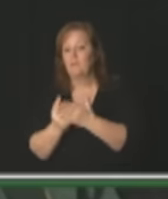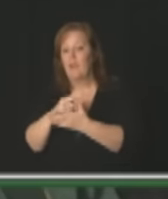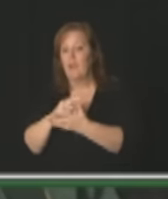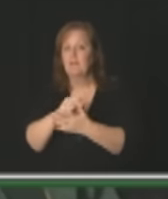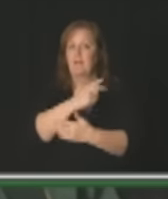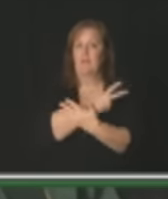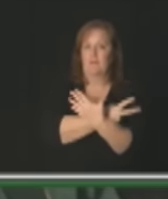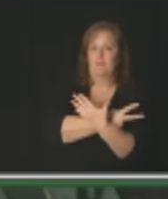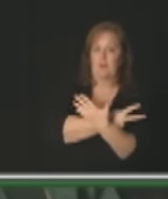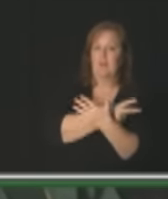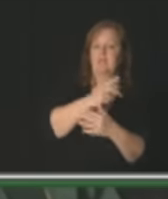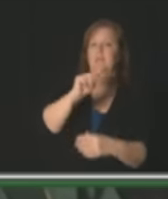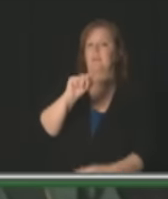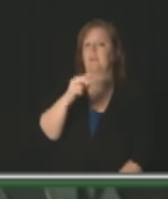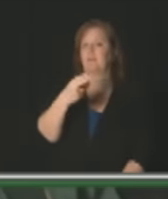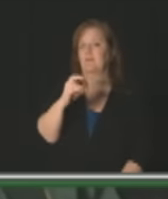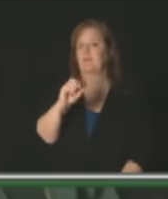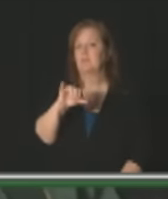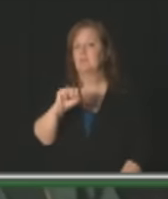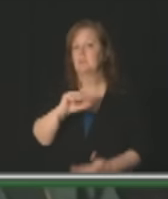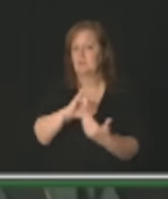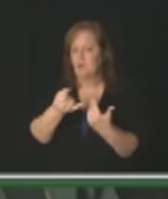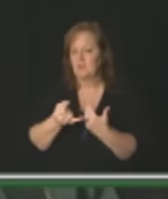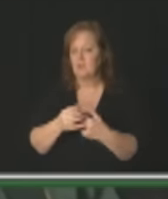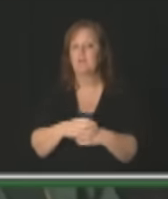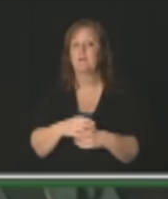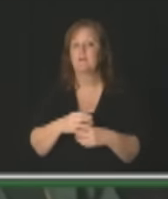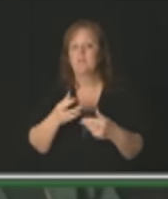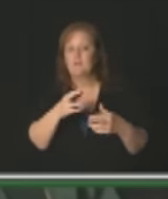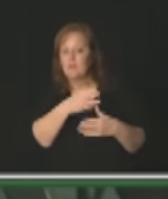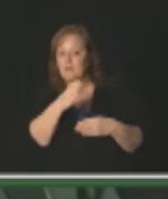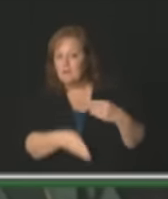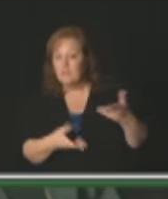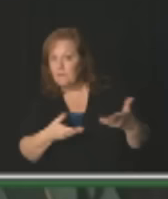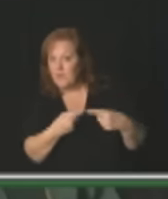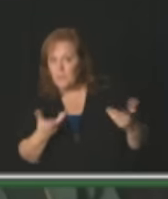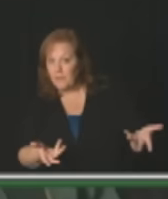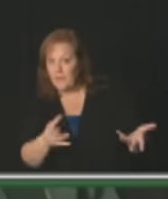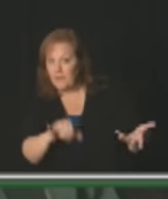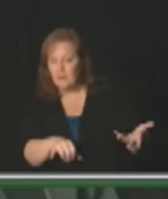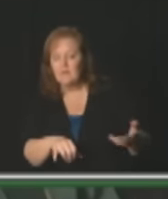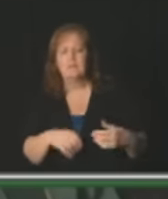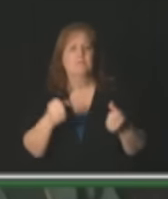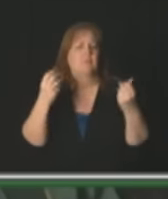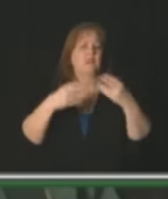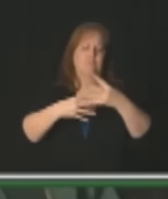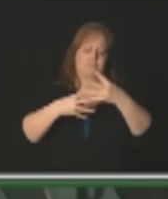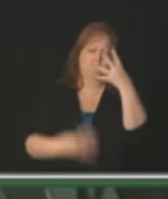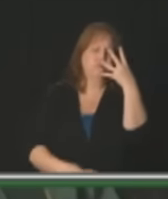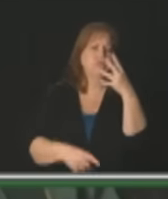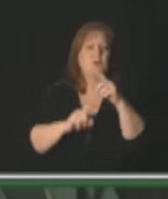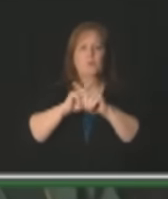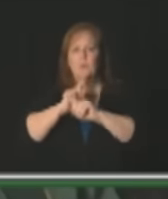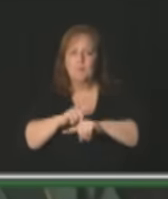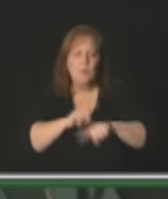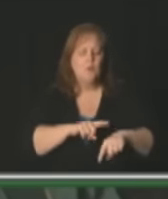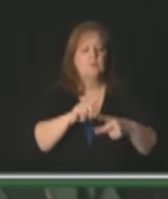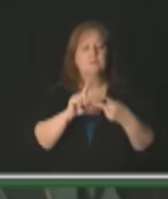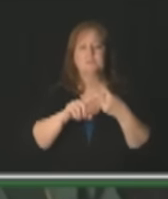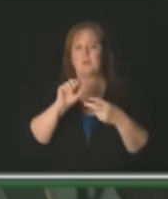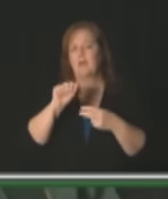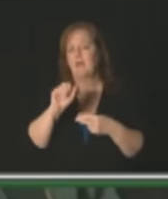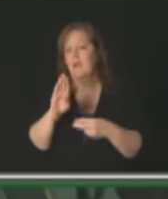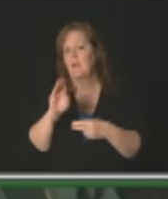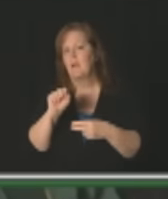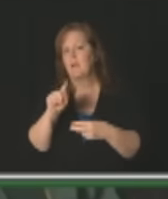projects. This has produced a series of reports, abstracts, and publications that show how our local rivers